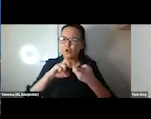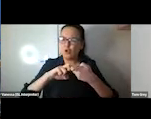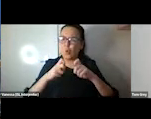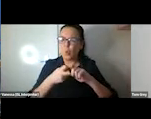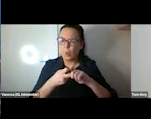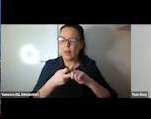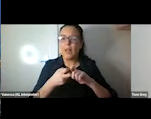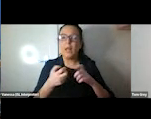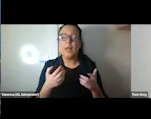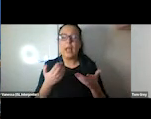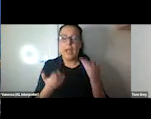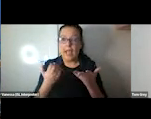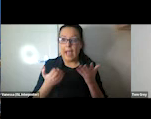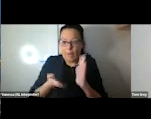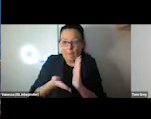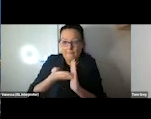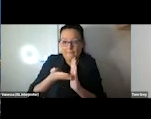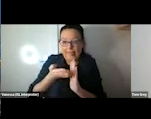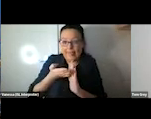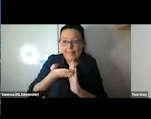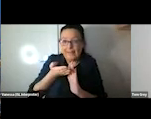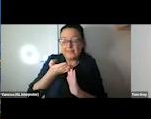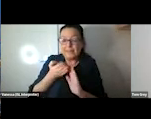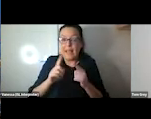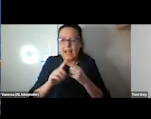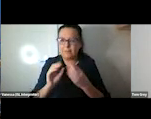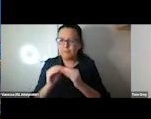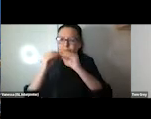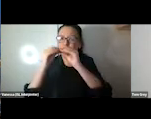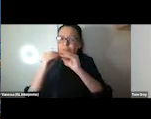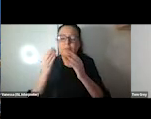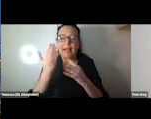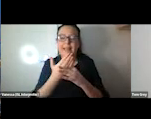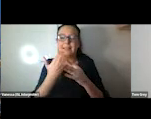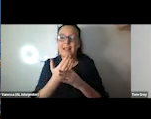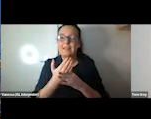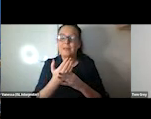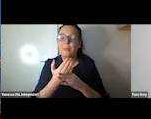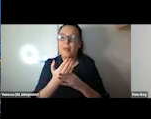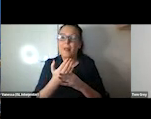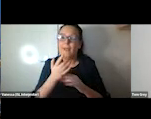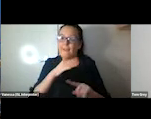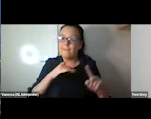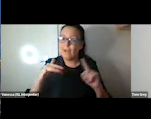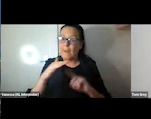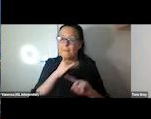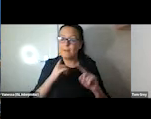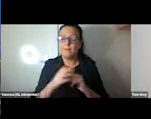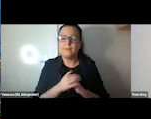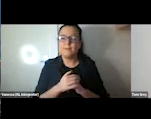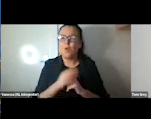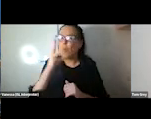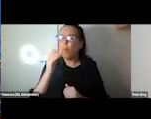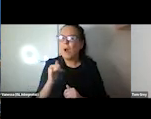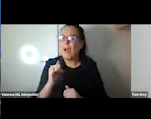build and create a more accessible, universally designed environment. So we look at the why procurement is so important,